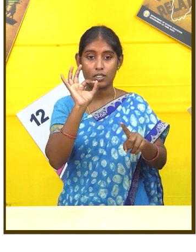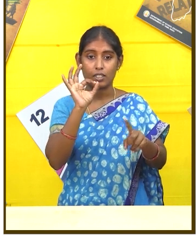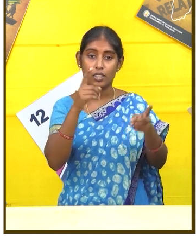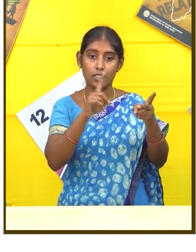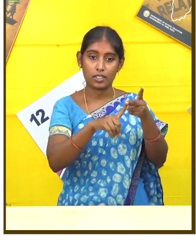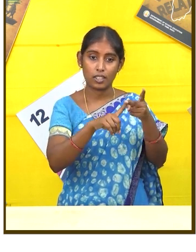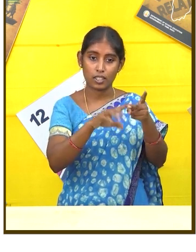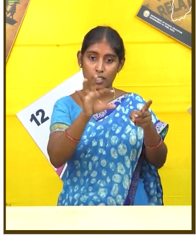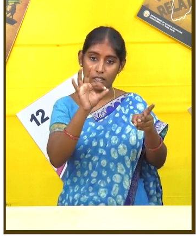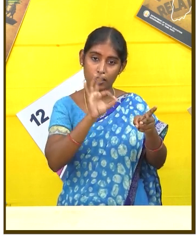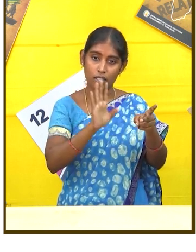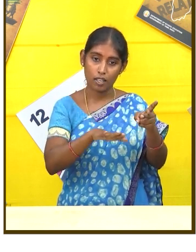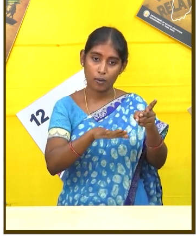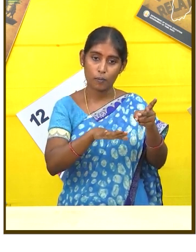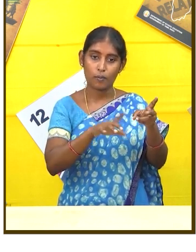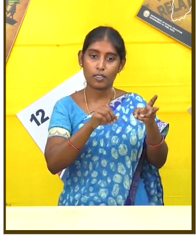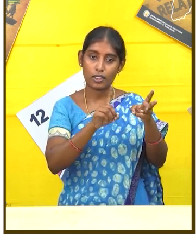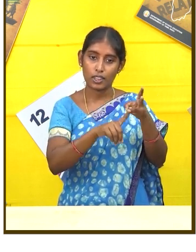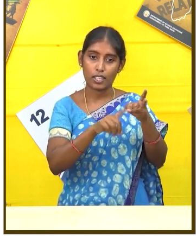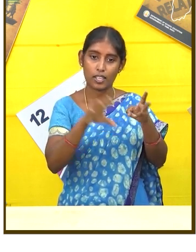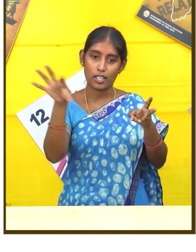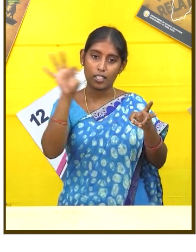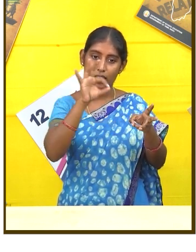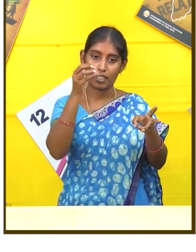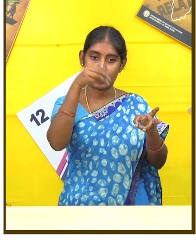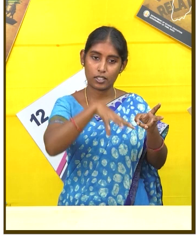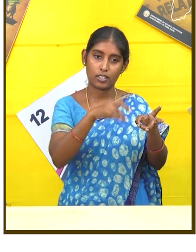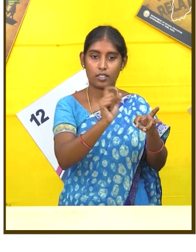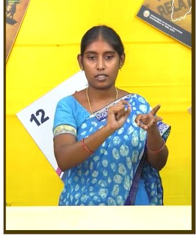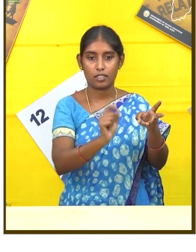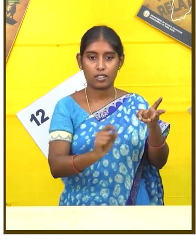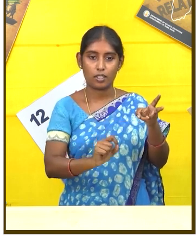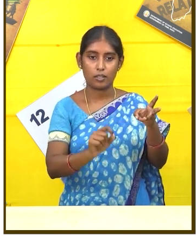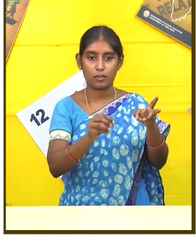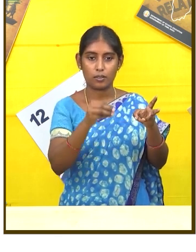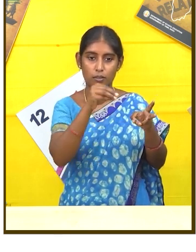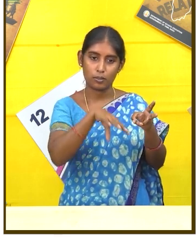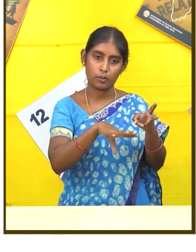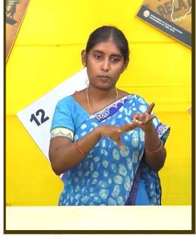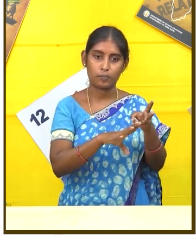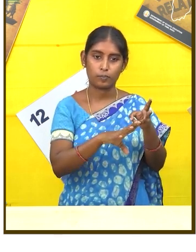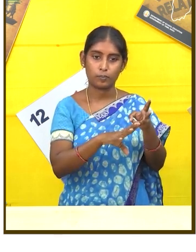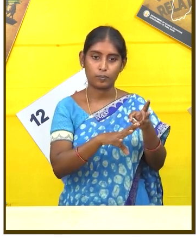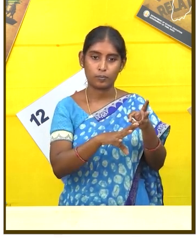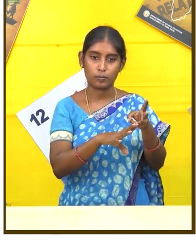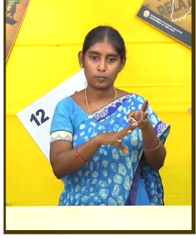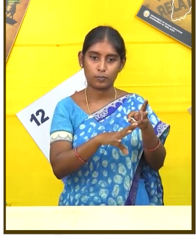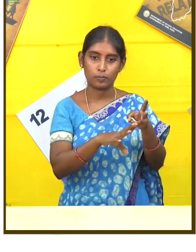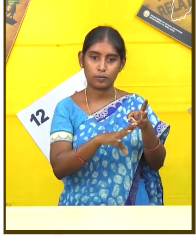taken and the second equation also taken. So what we have to do? We